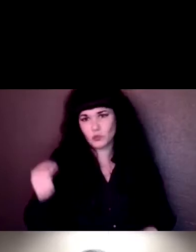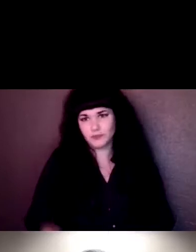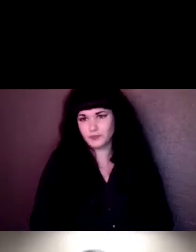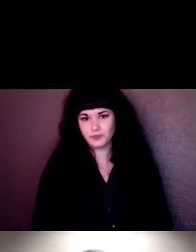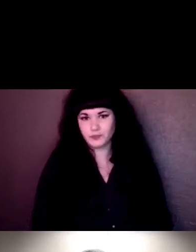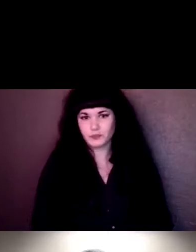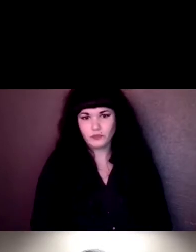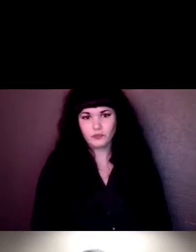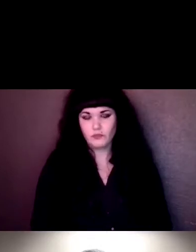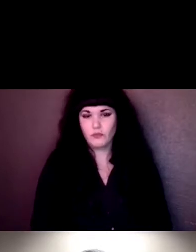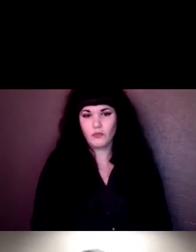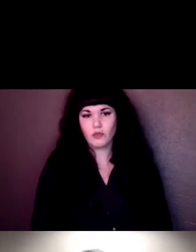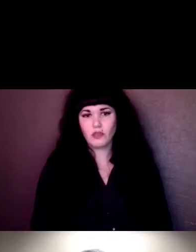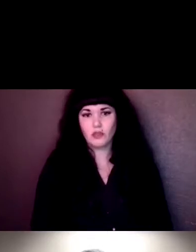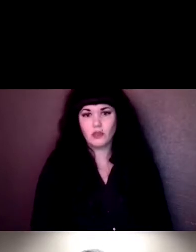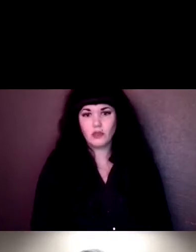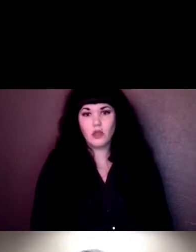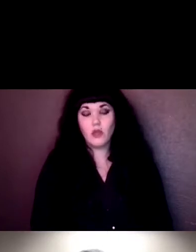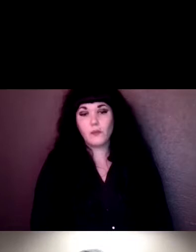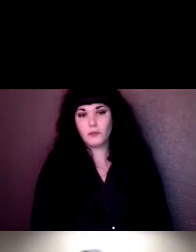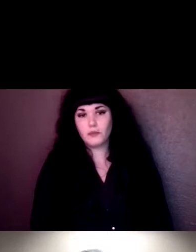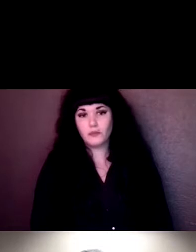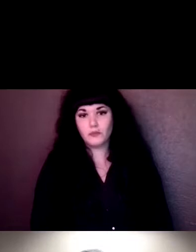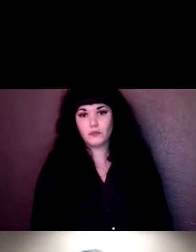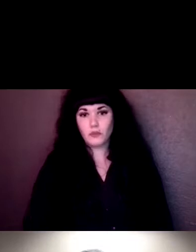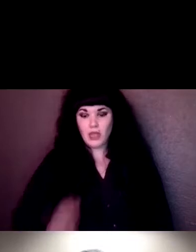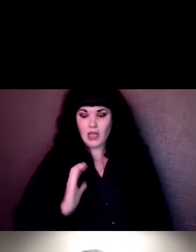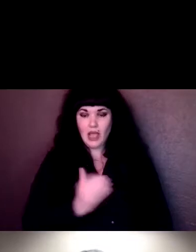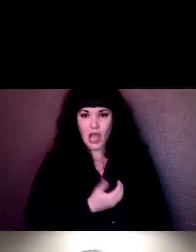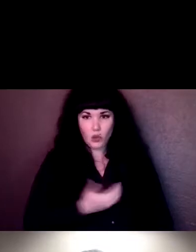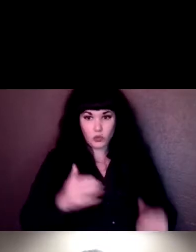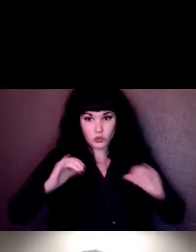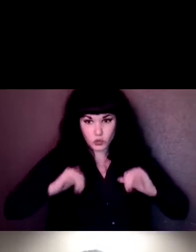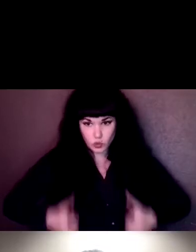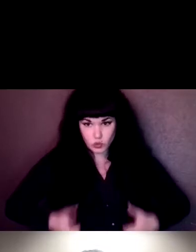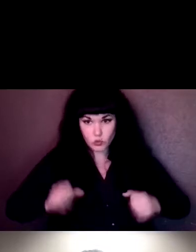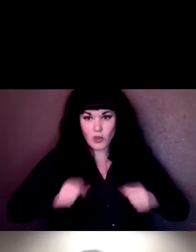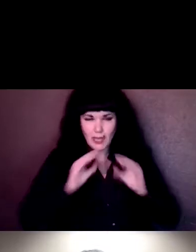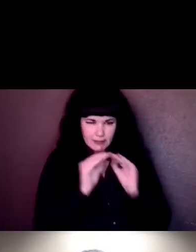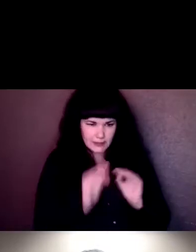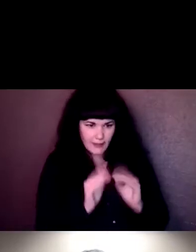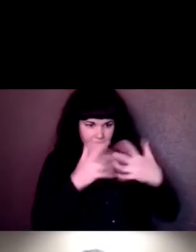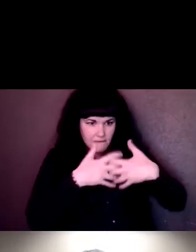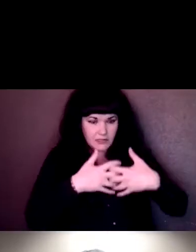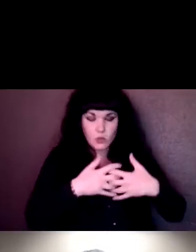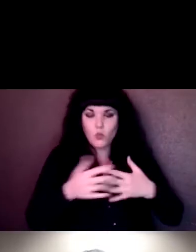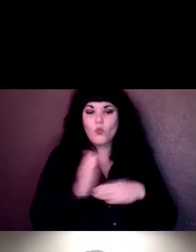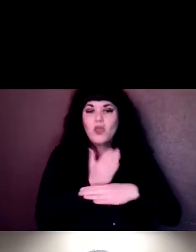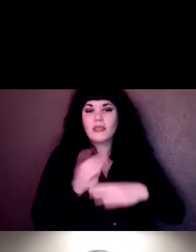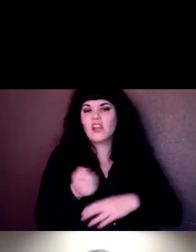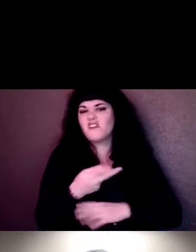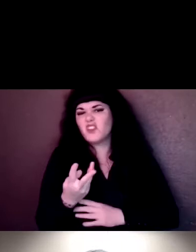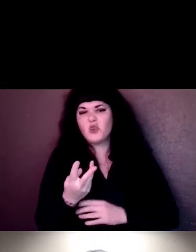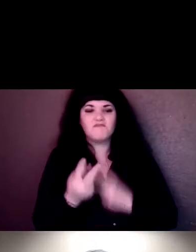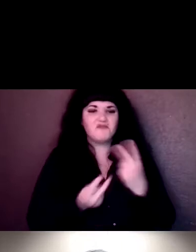And we can fit these suits within just a few visits. So the duration of time to be evaluated and